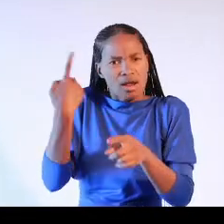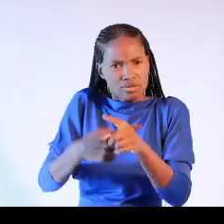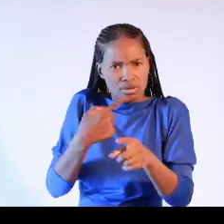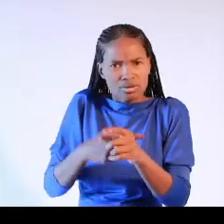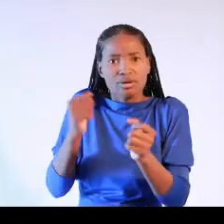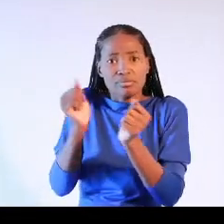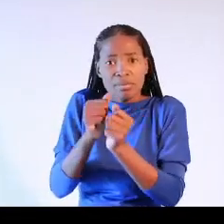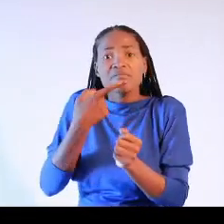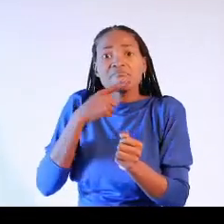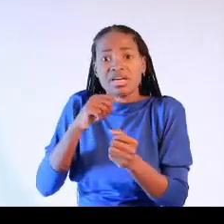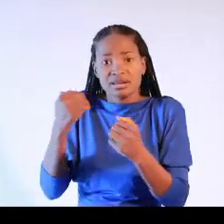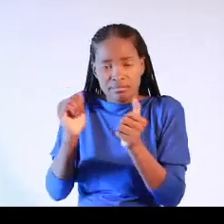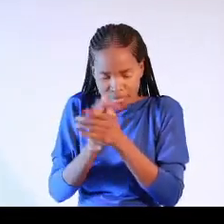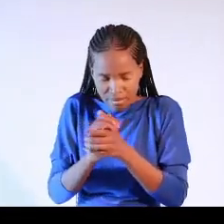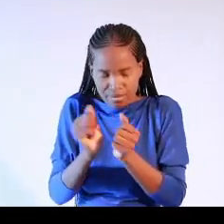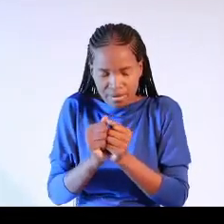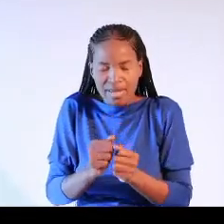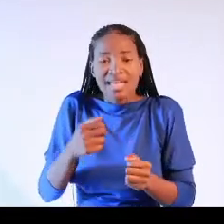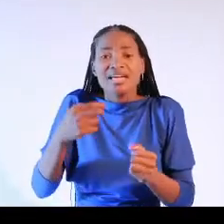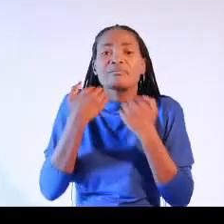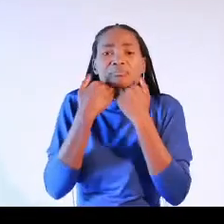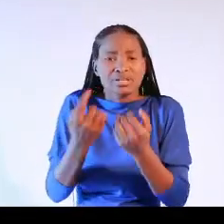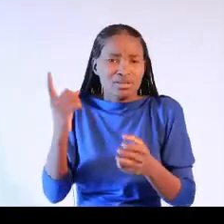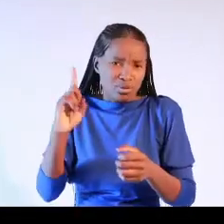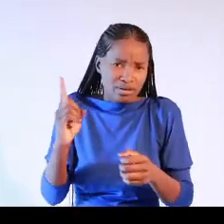art project, our highlight of the day.